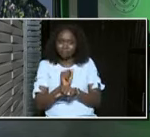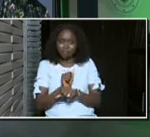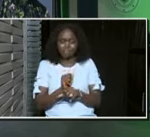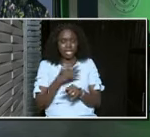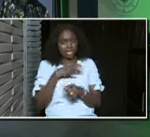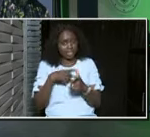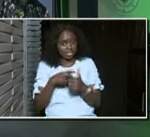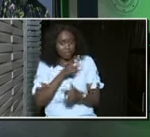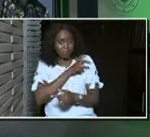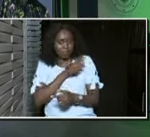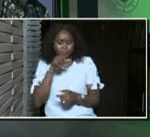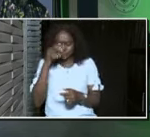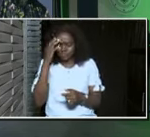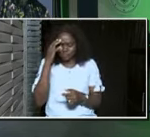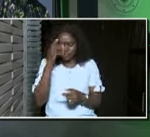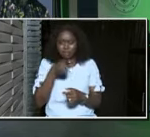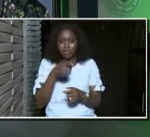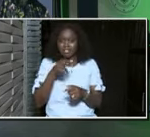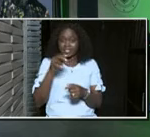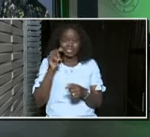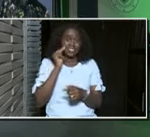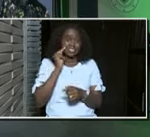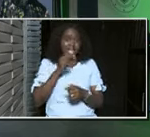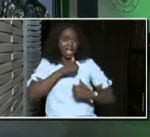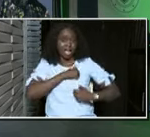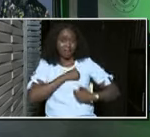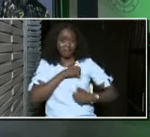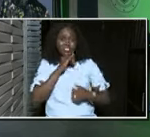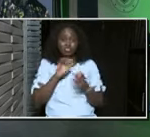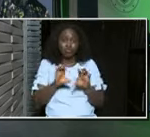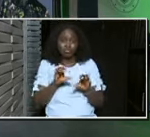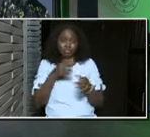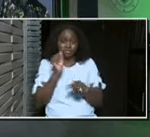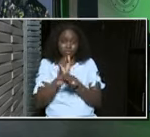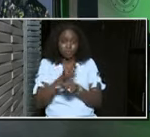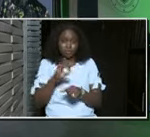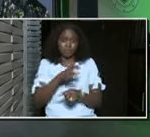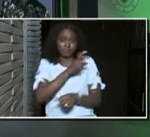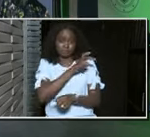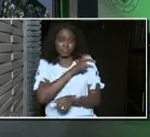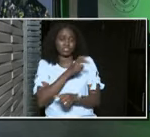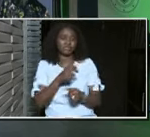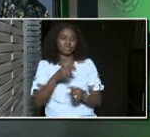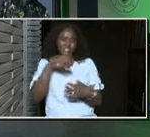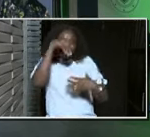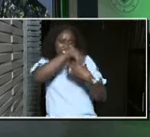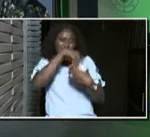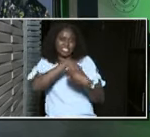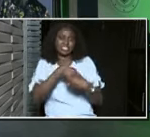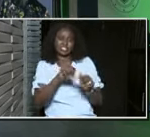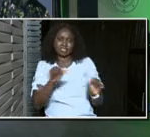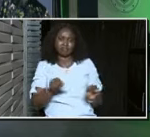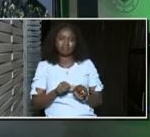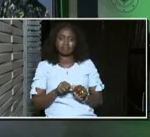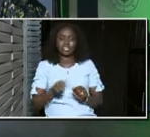the Nigerian army is doing the job of the police in internal operation. So